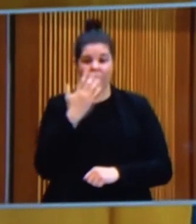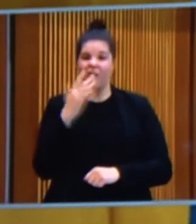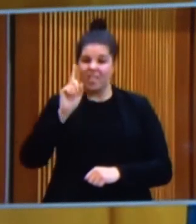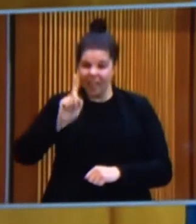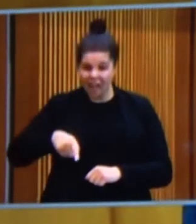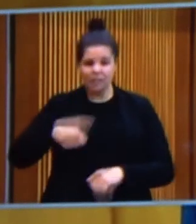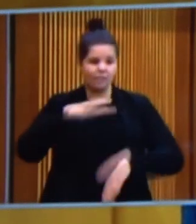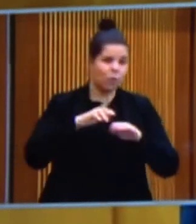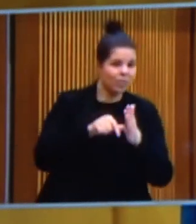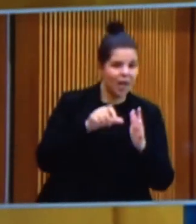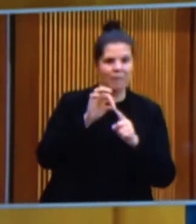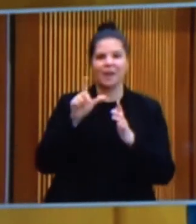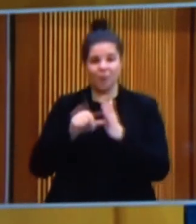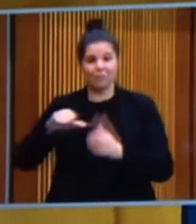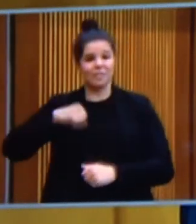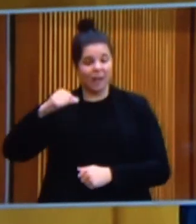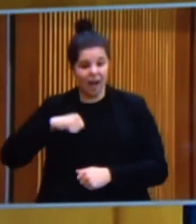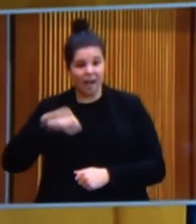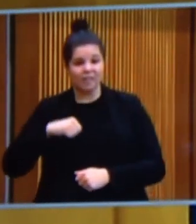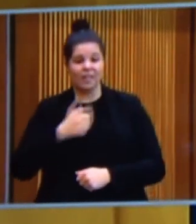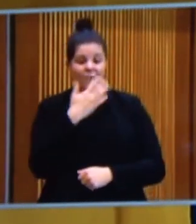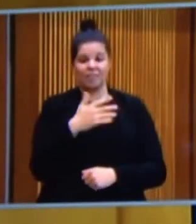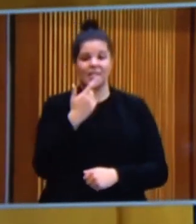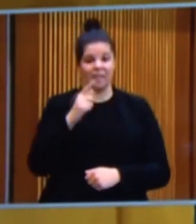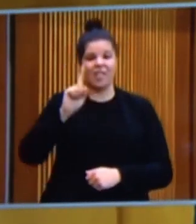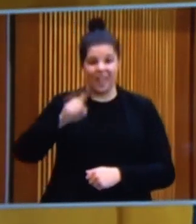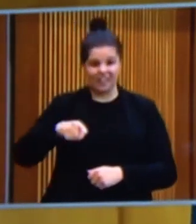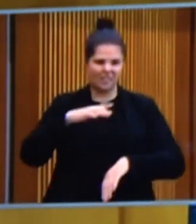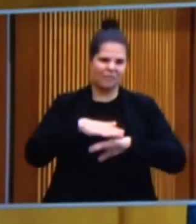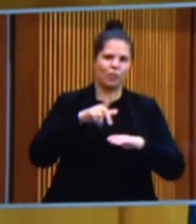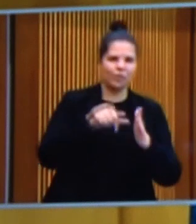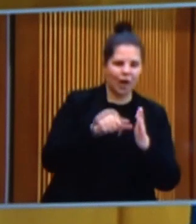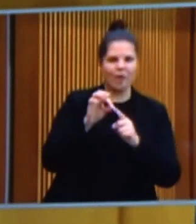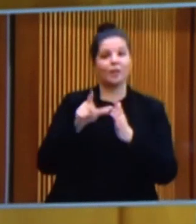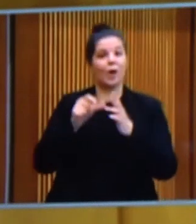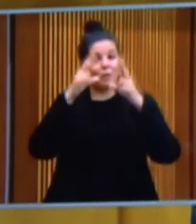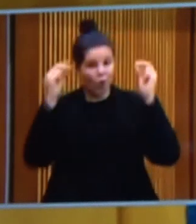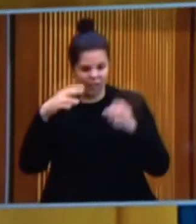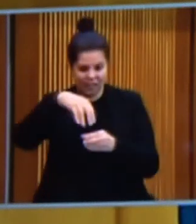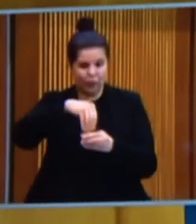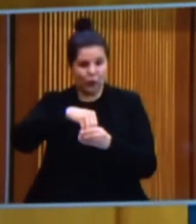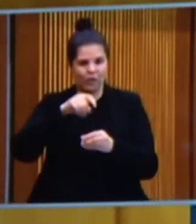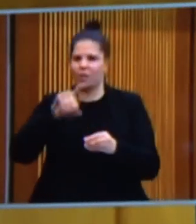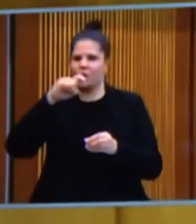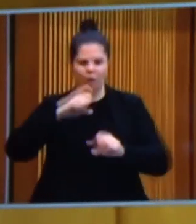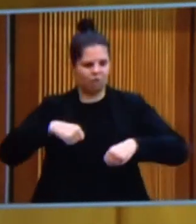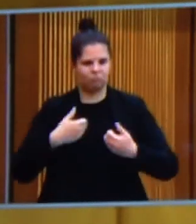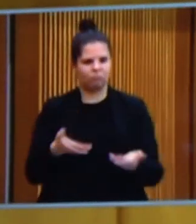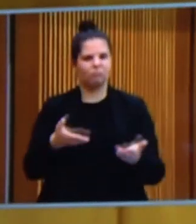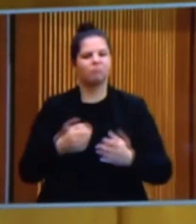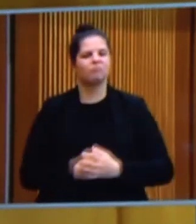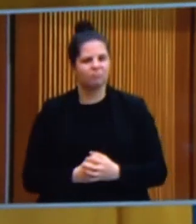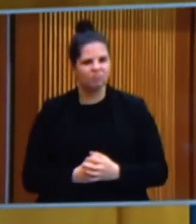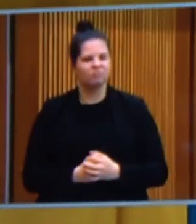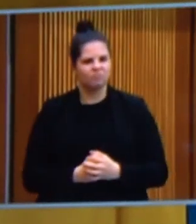staff, including over 57,000 full and part-time nursing staff. The activities are broad